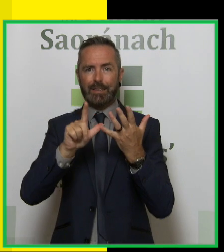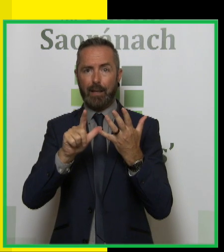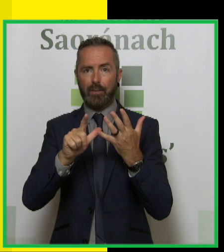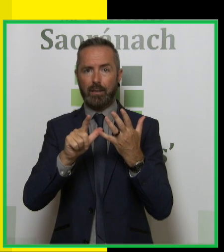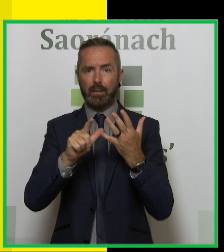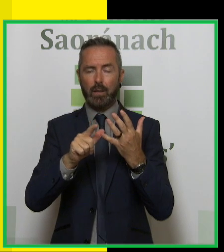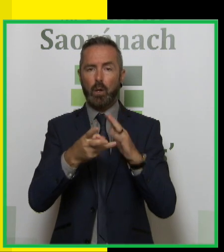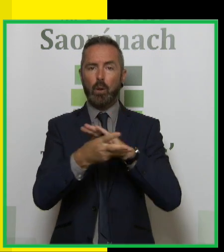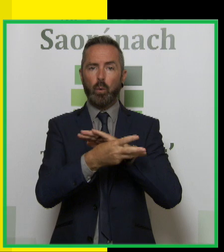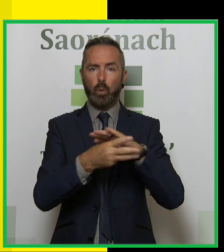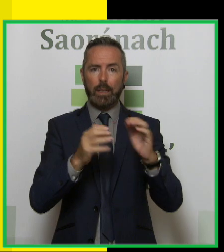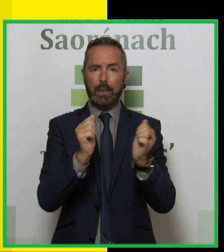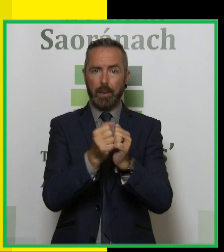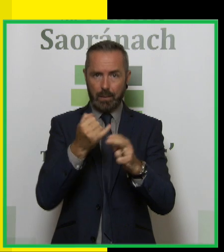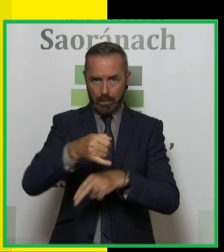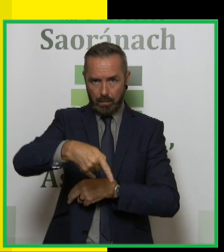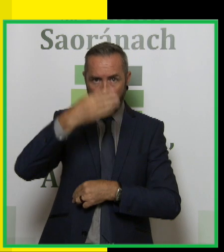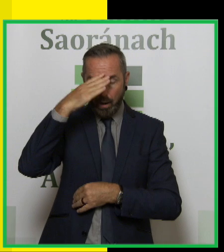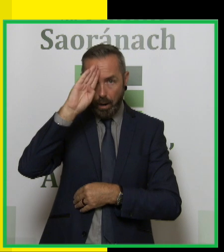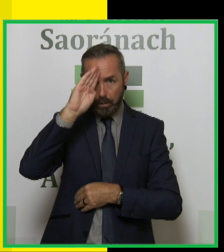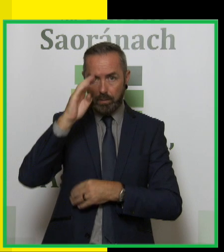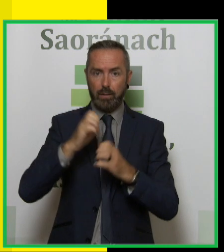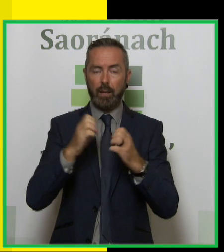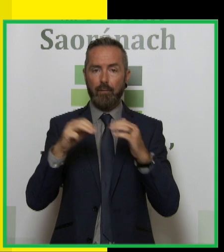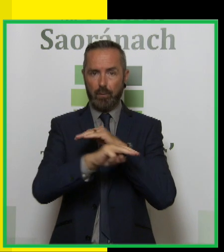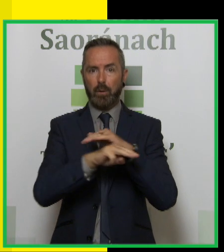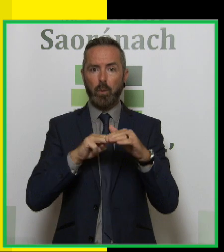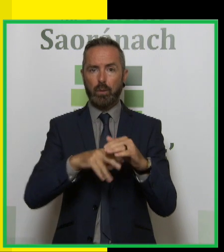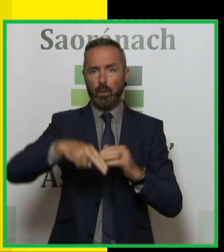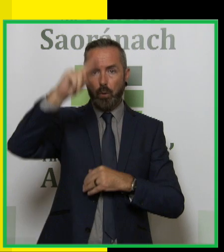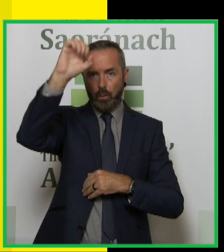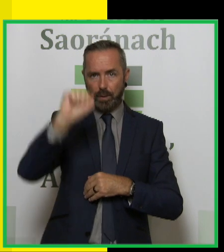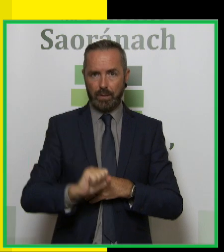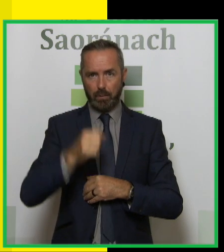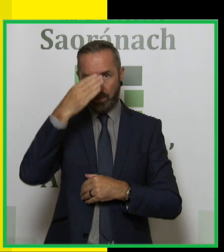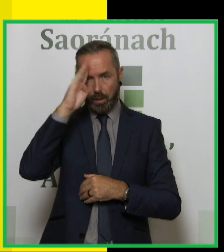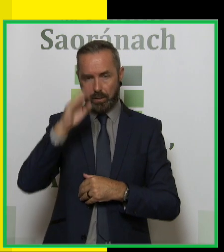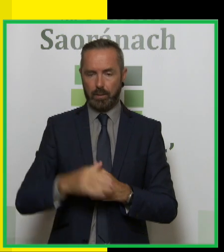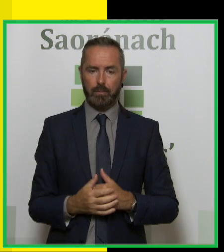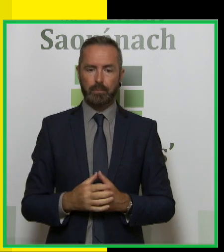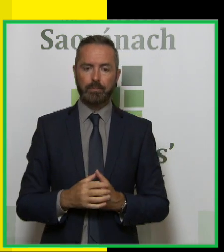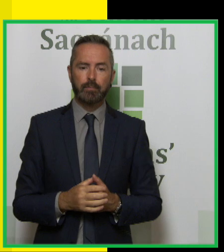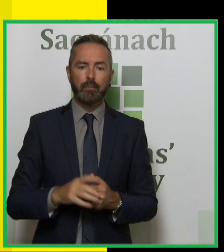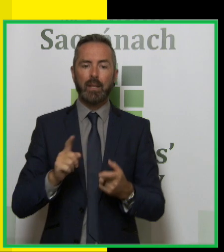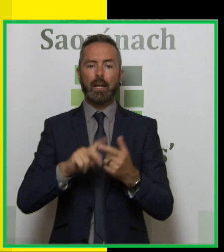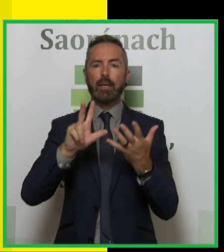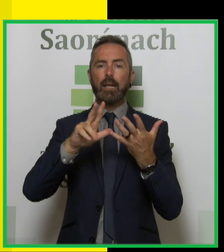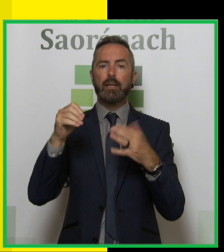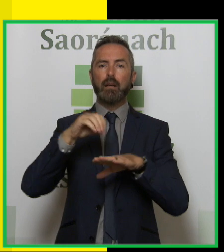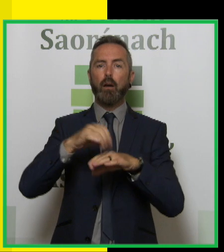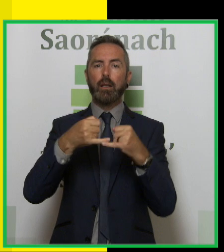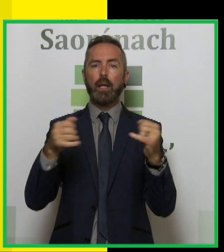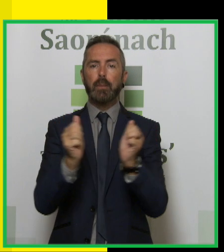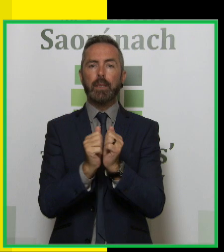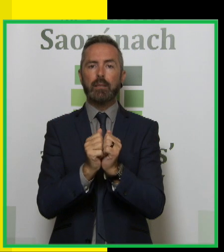physical weekly meetings in Ireland, which covers both North and South, and 80 online meetings. We have